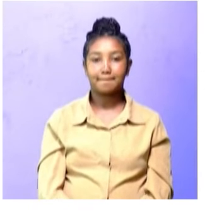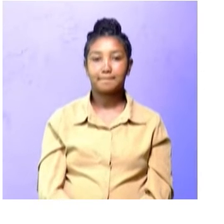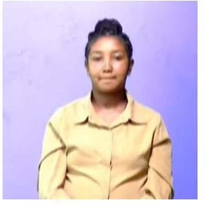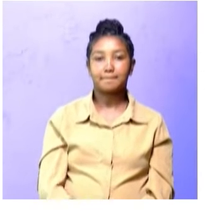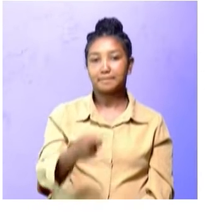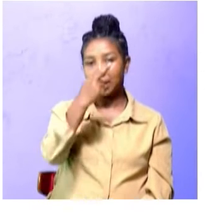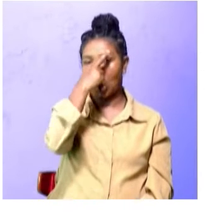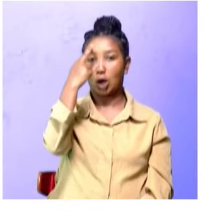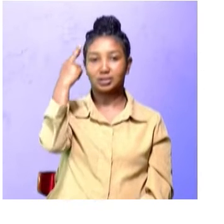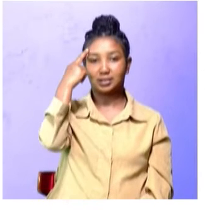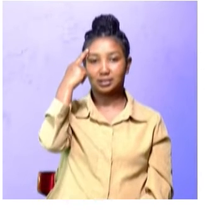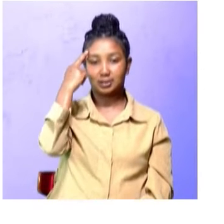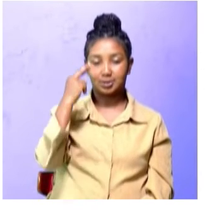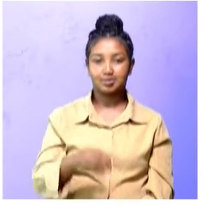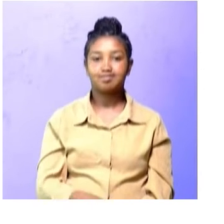Because